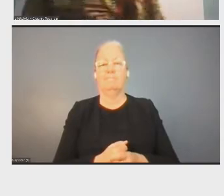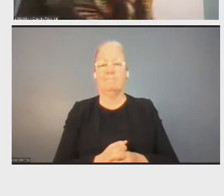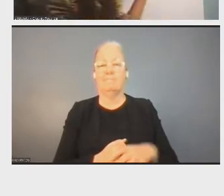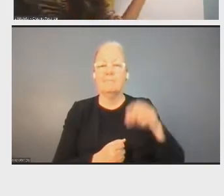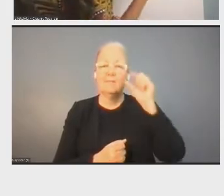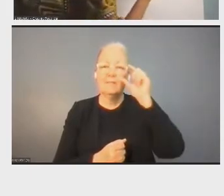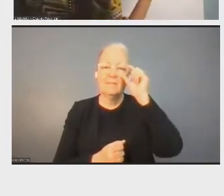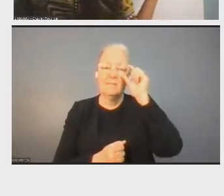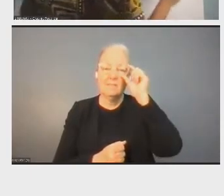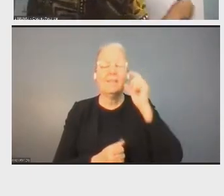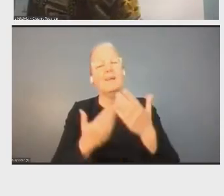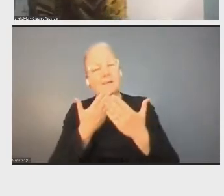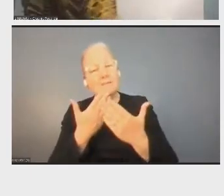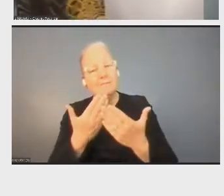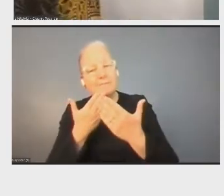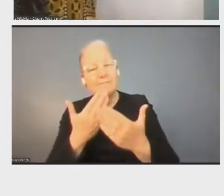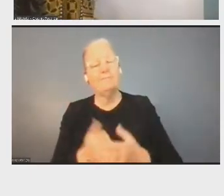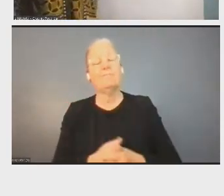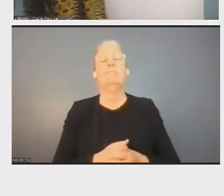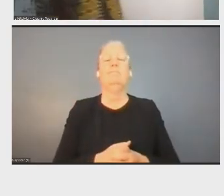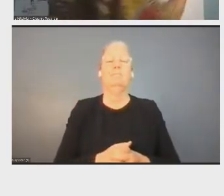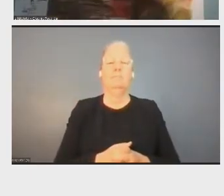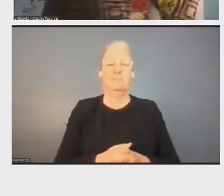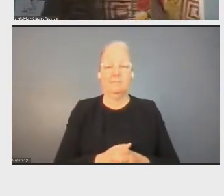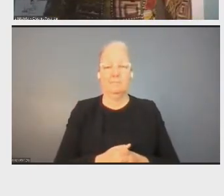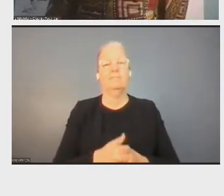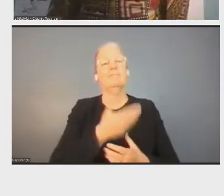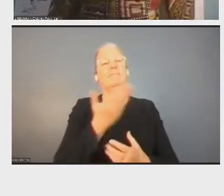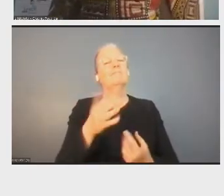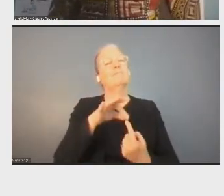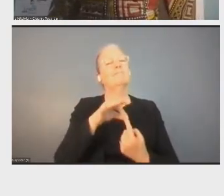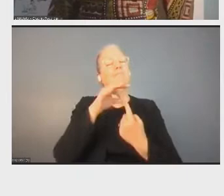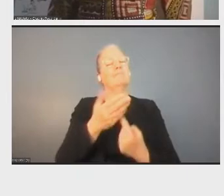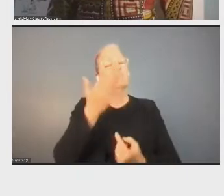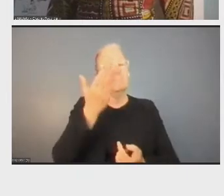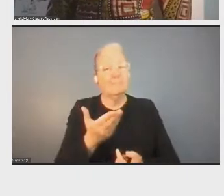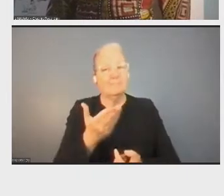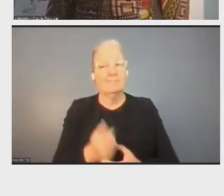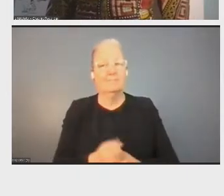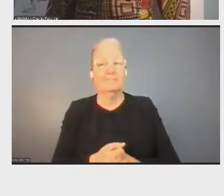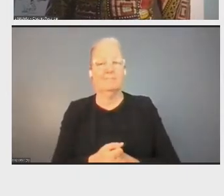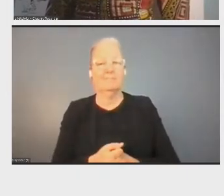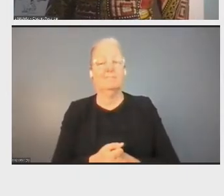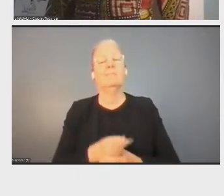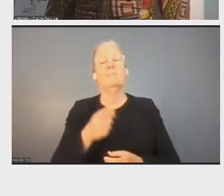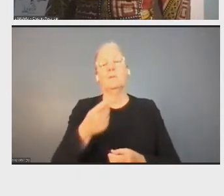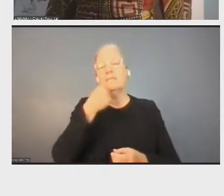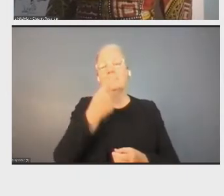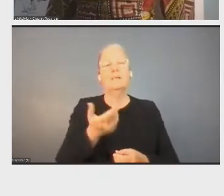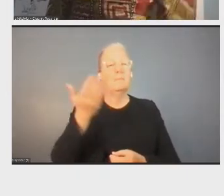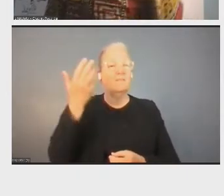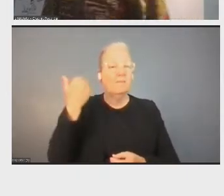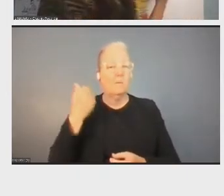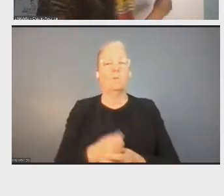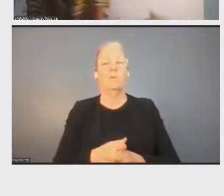thank you, Ms. Rai, for that. Your Excellency, EPSI, you highlighted earlier on some of the major gaps